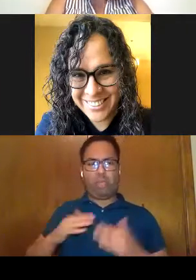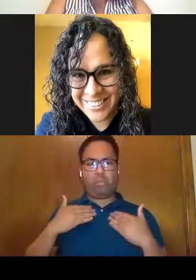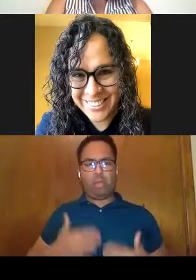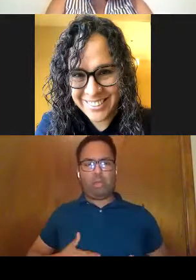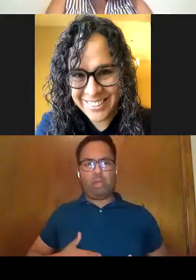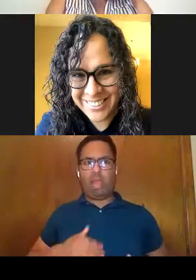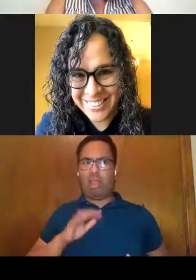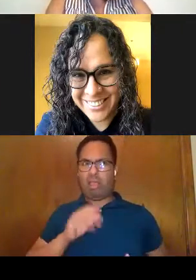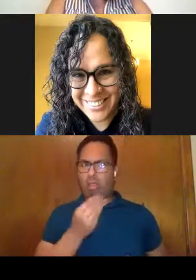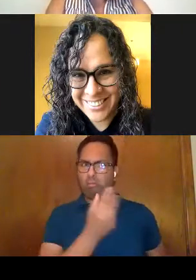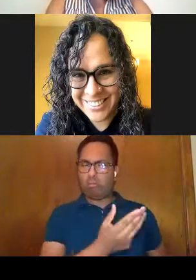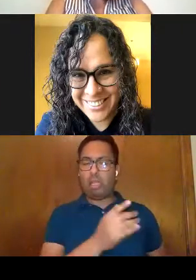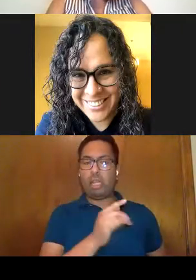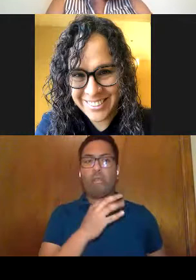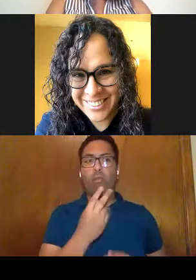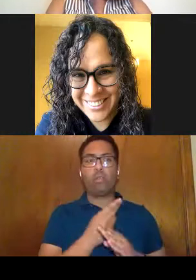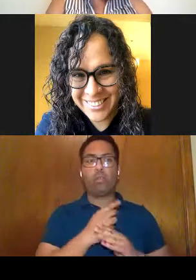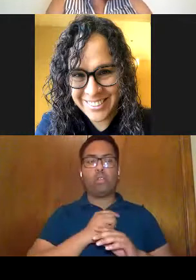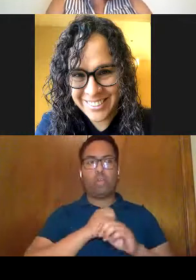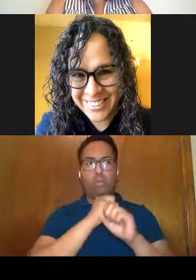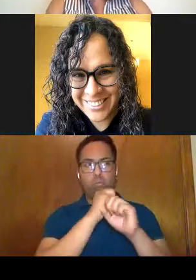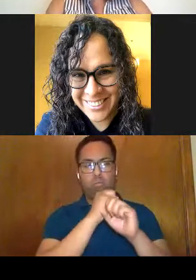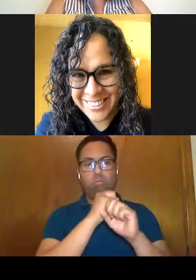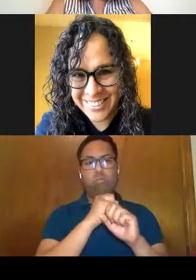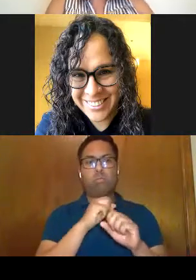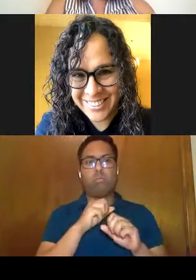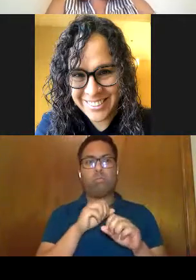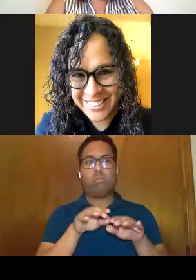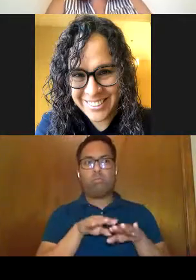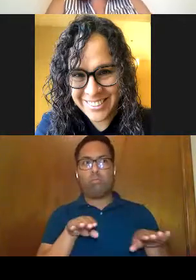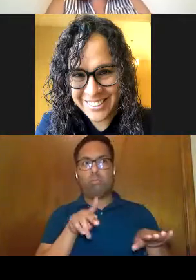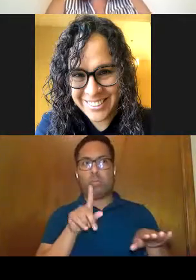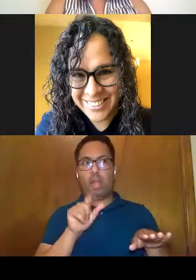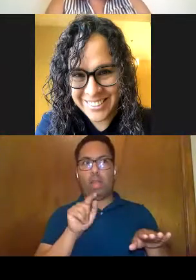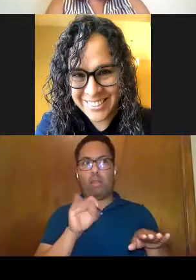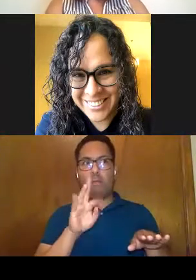secure platform, then your information will be secure.